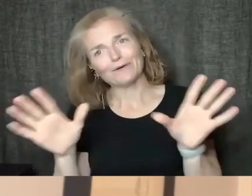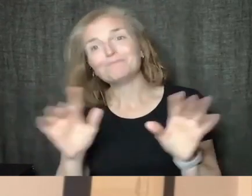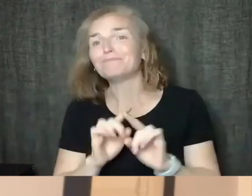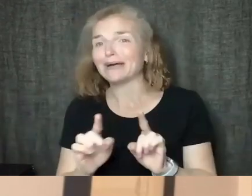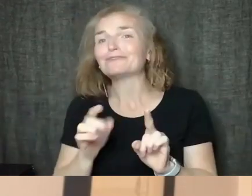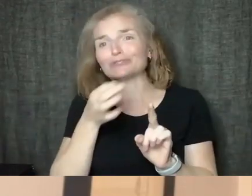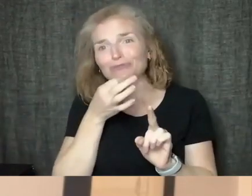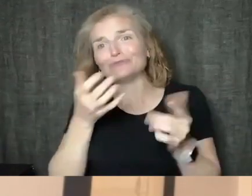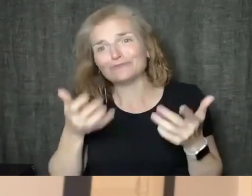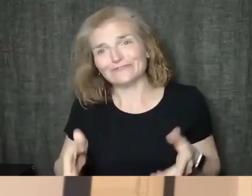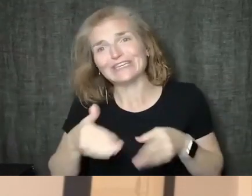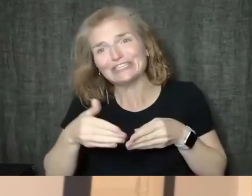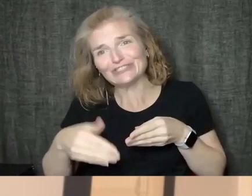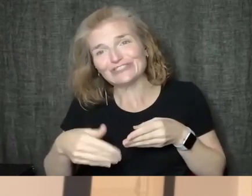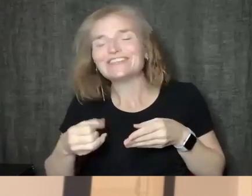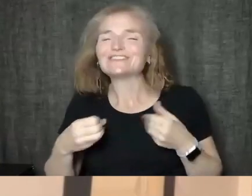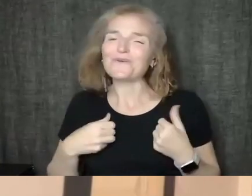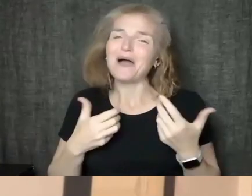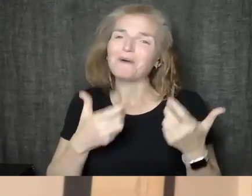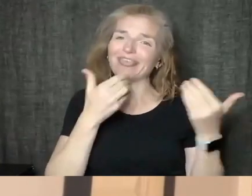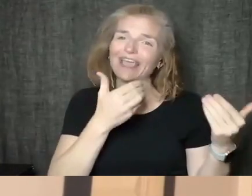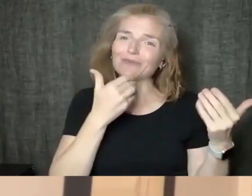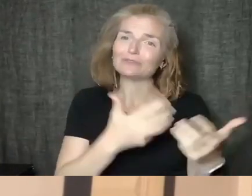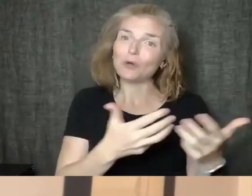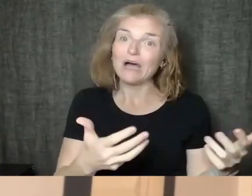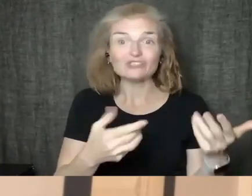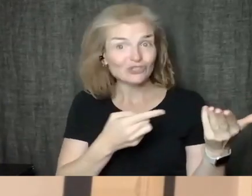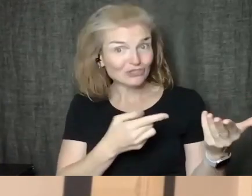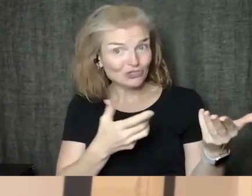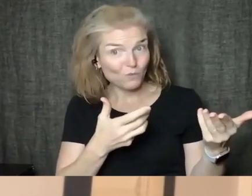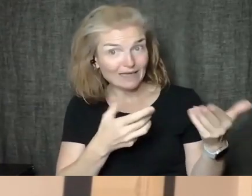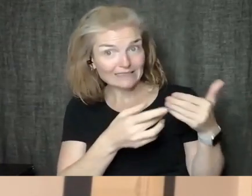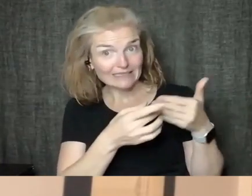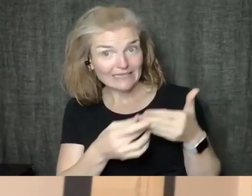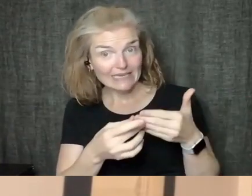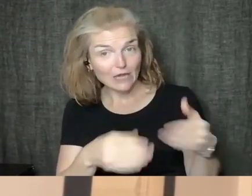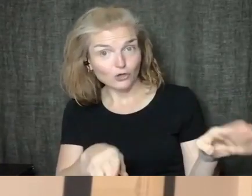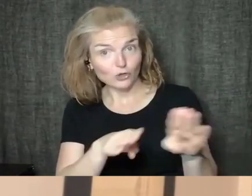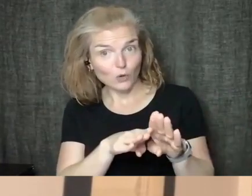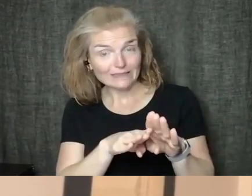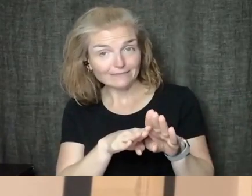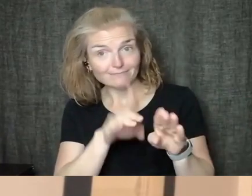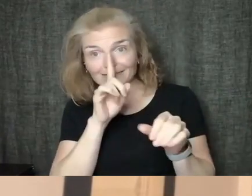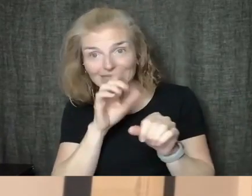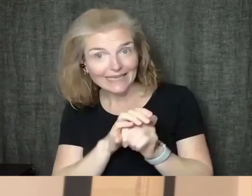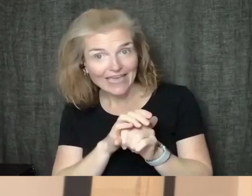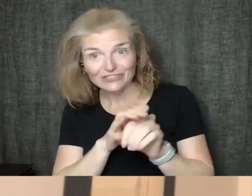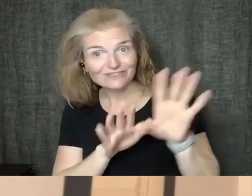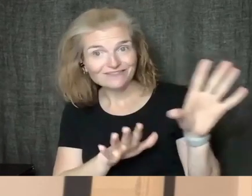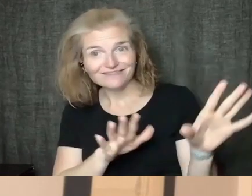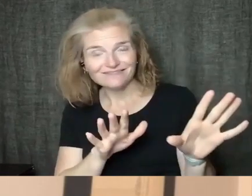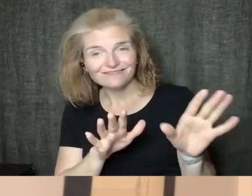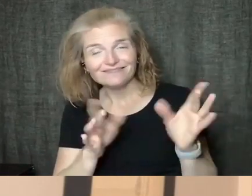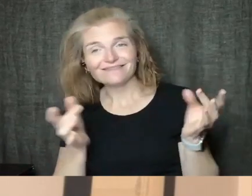close. So I just want to thank you so much. Would you like to lead us in a closing dedication of merit for our